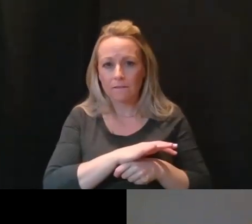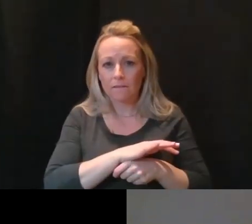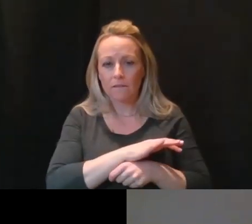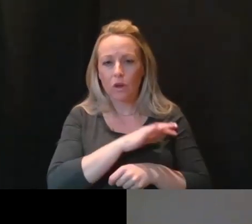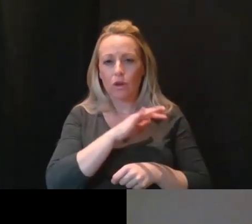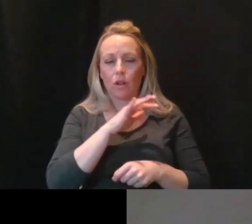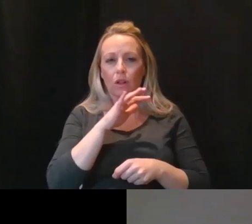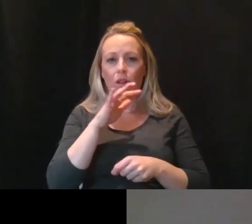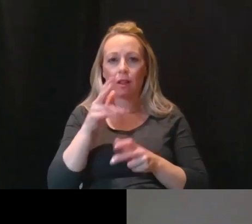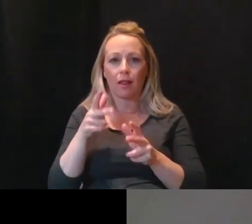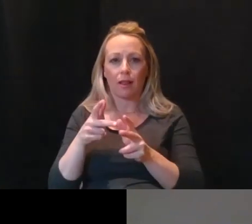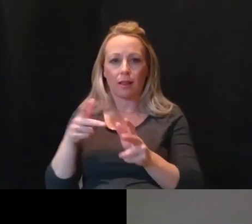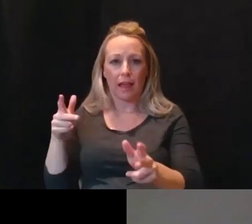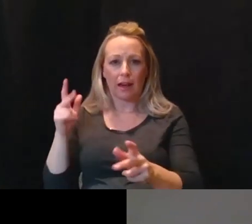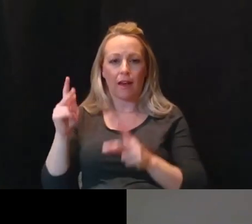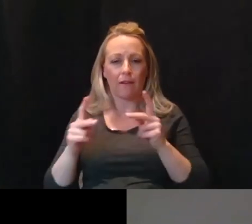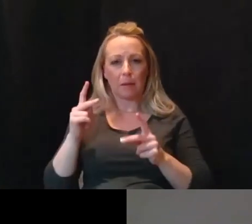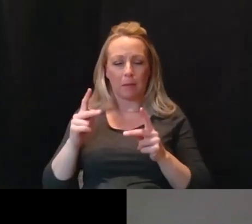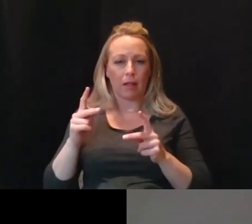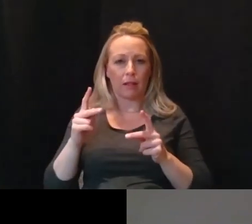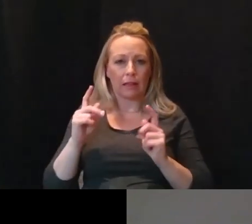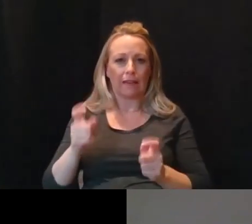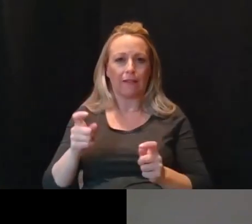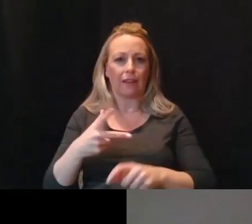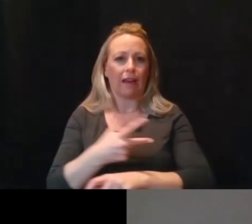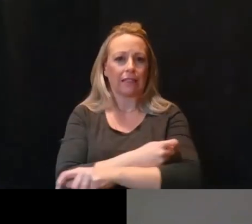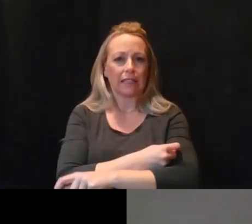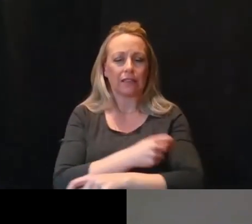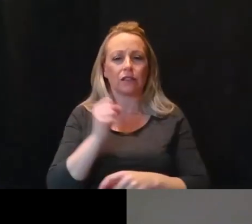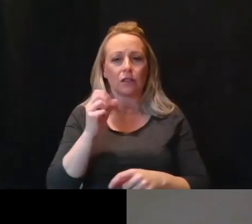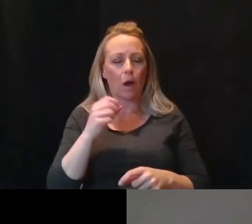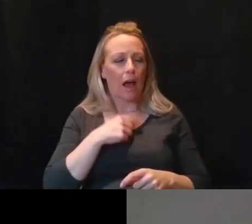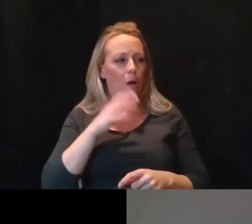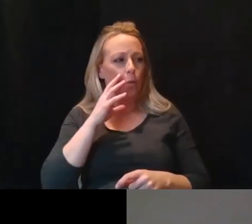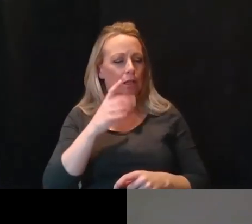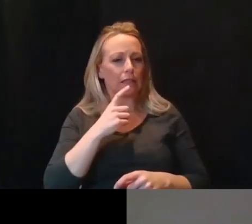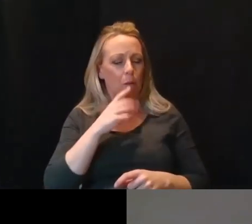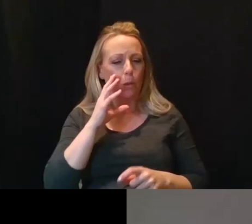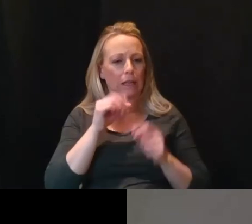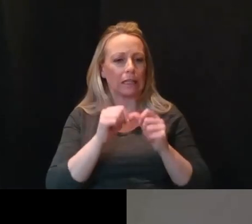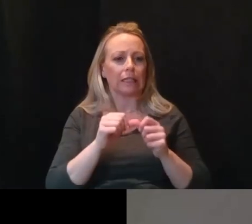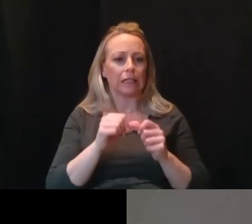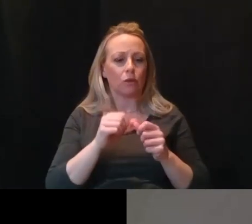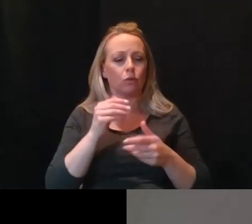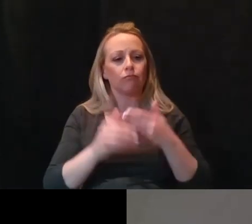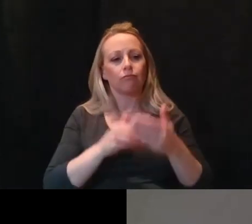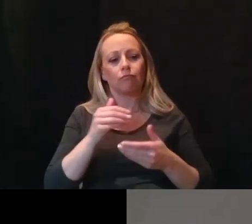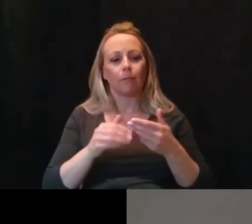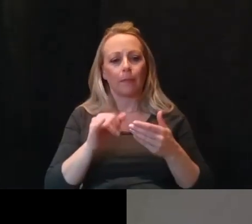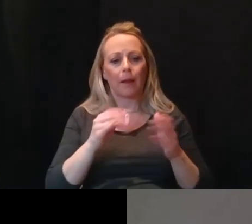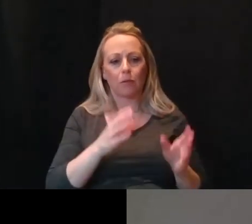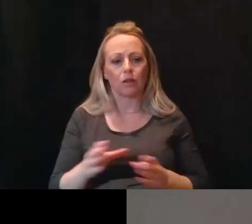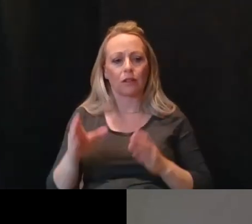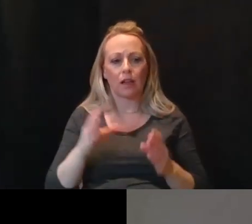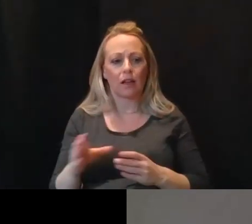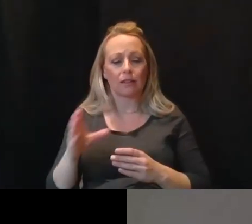lane of people giving vaccines. So I would say that we are going to continue to tweak this process. And as far as the